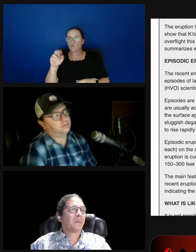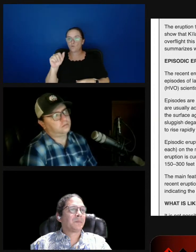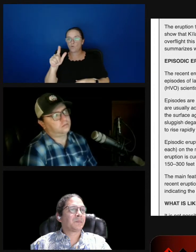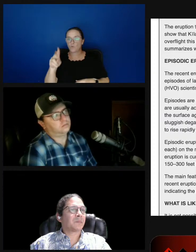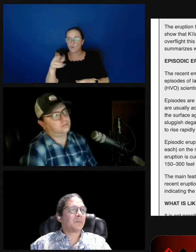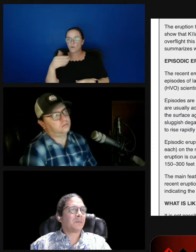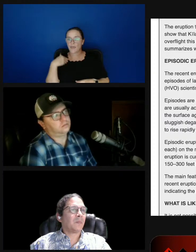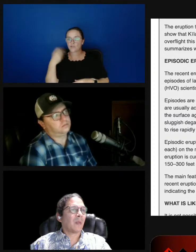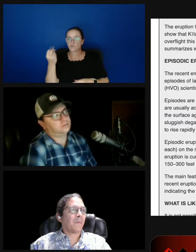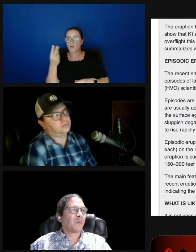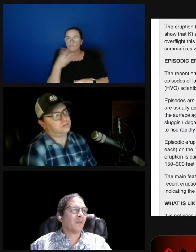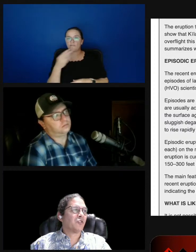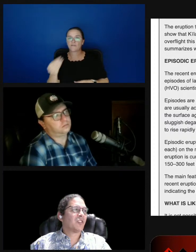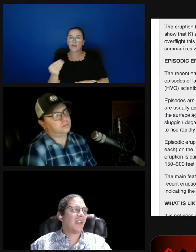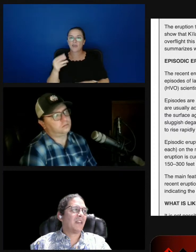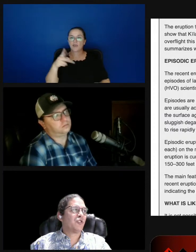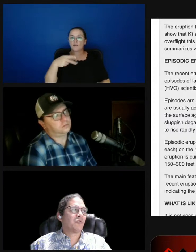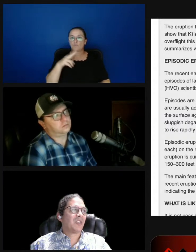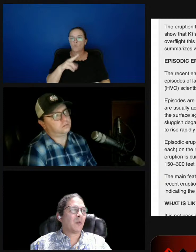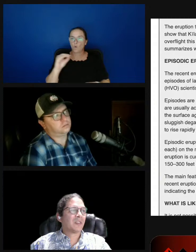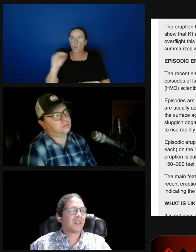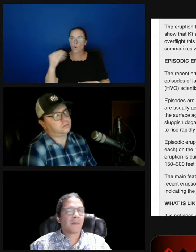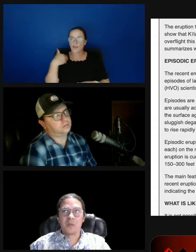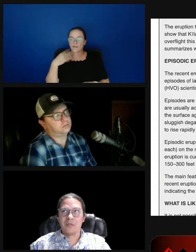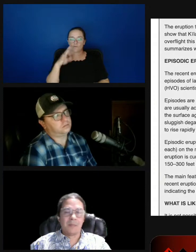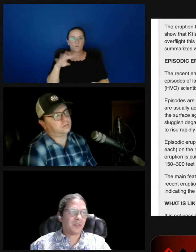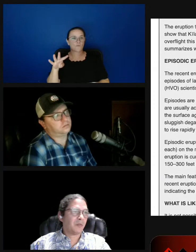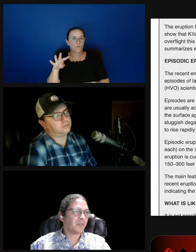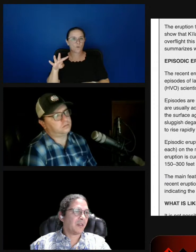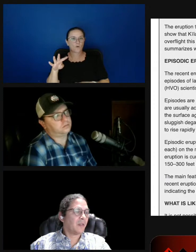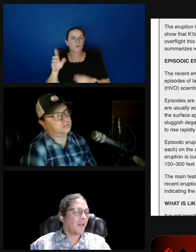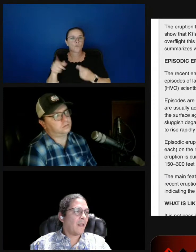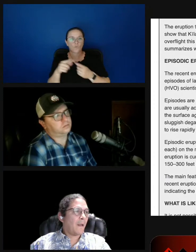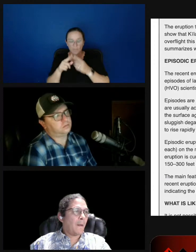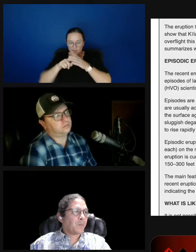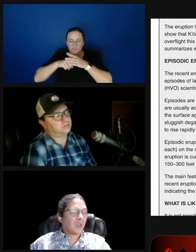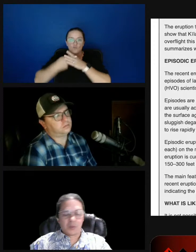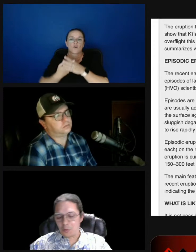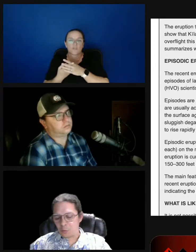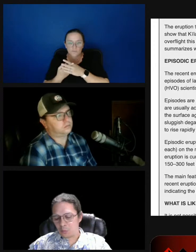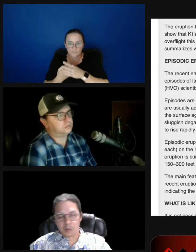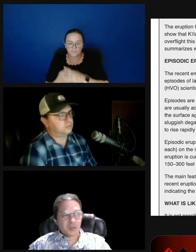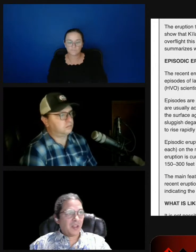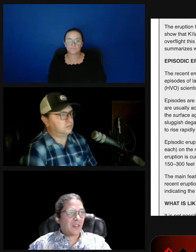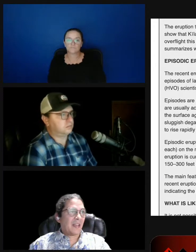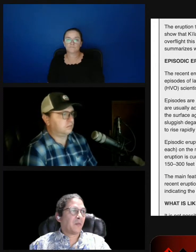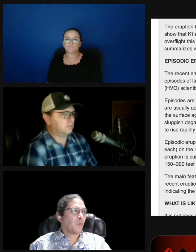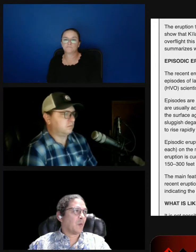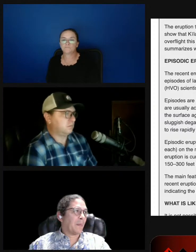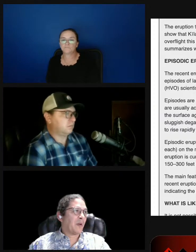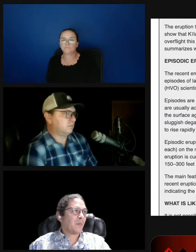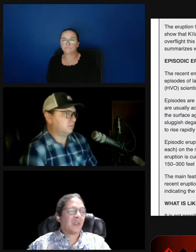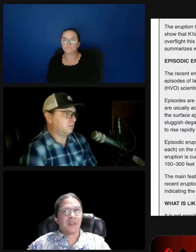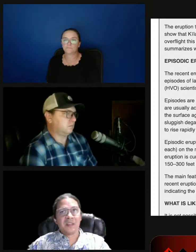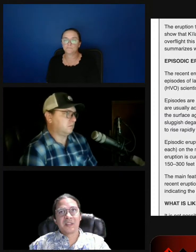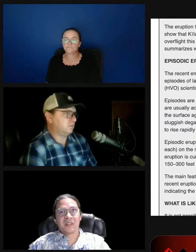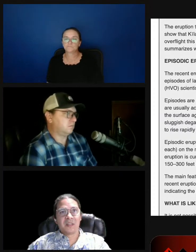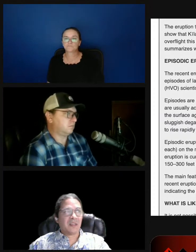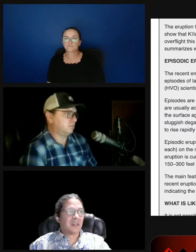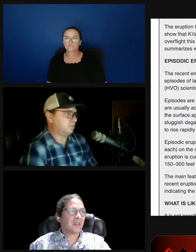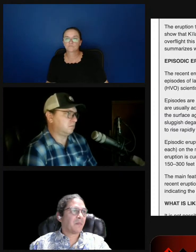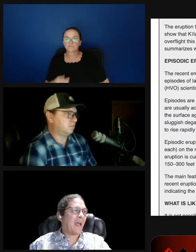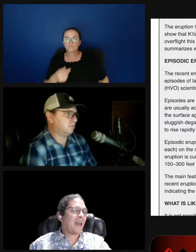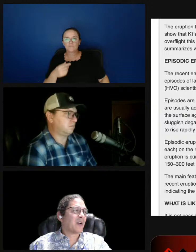44. Just in that initial sequence of episodes, right? So they're saying that we appear to be in